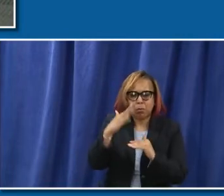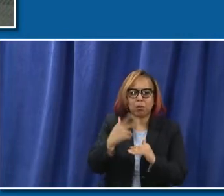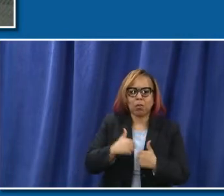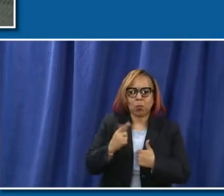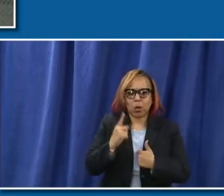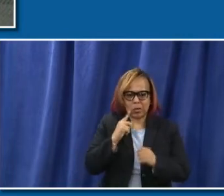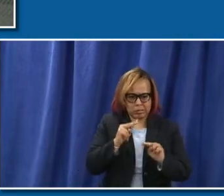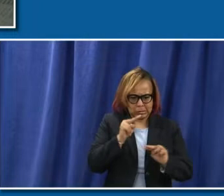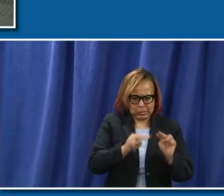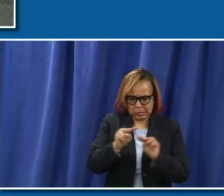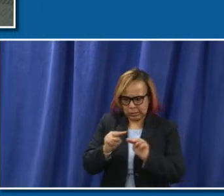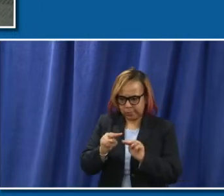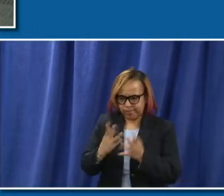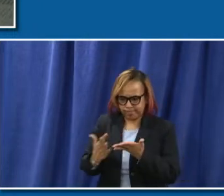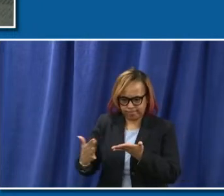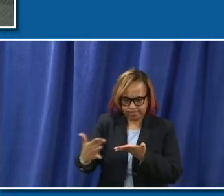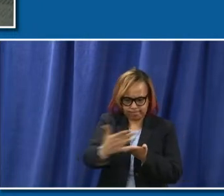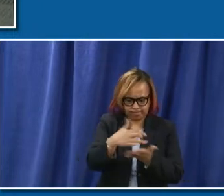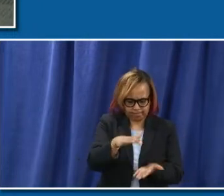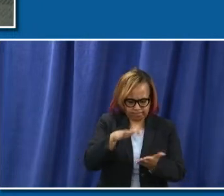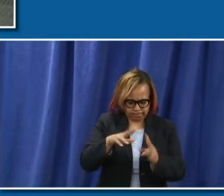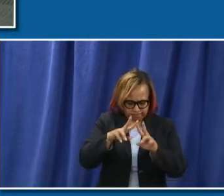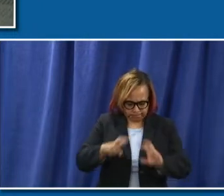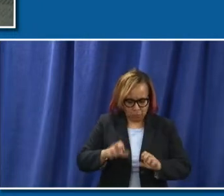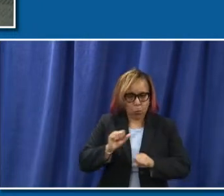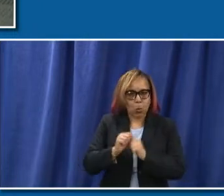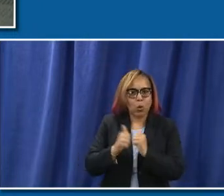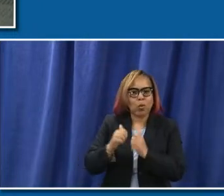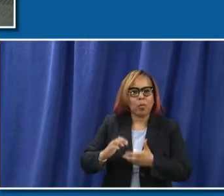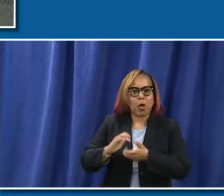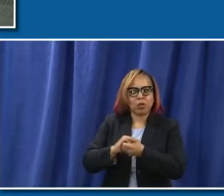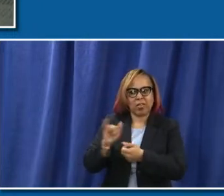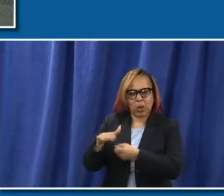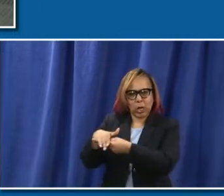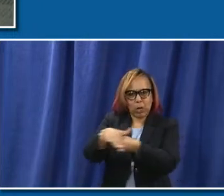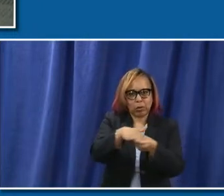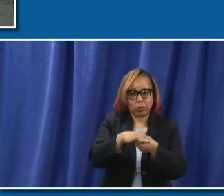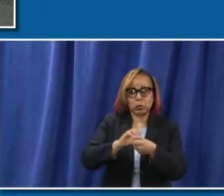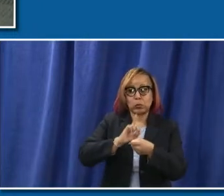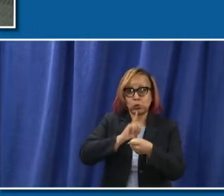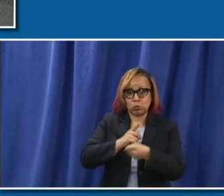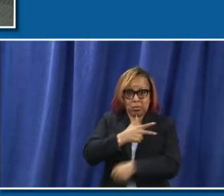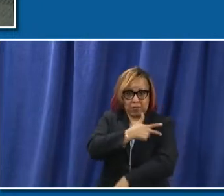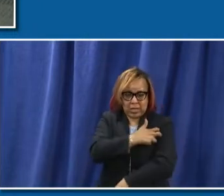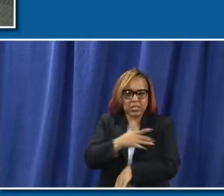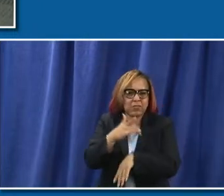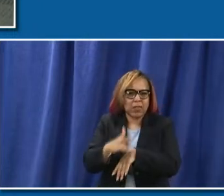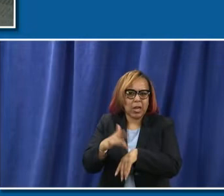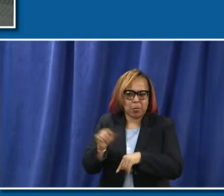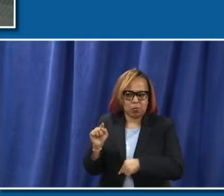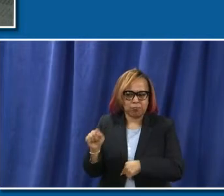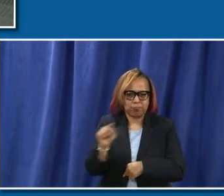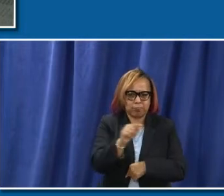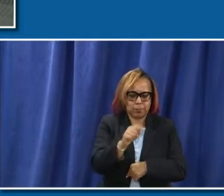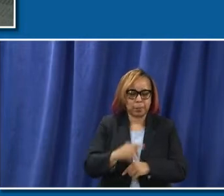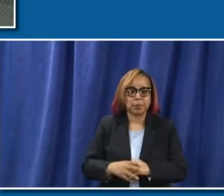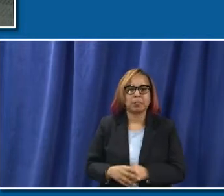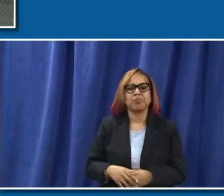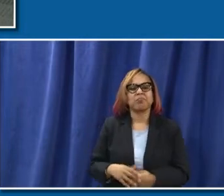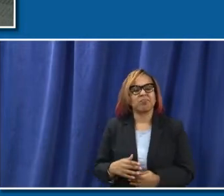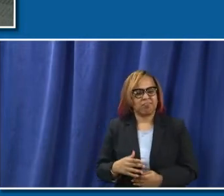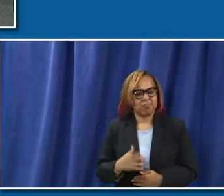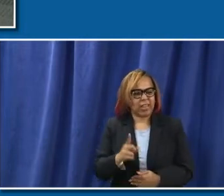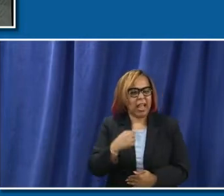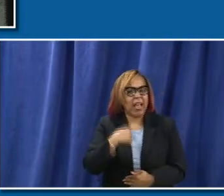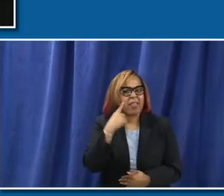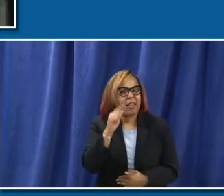And then we will use that information to help us work with partners in that area to ensure that vaccine is available in those areas. Yeah, I think something else